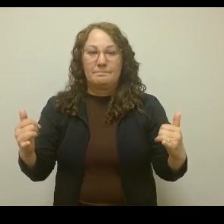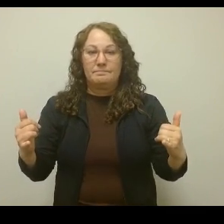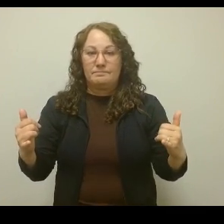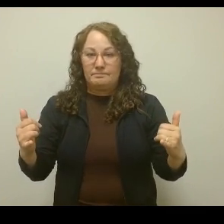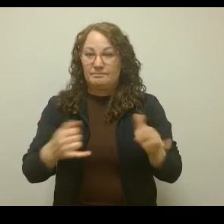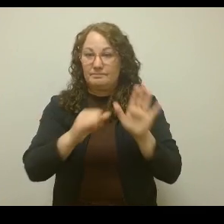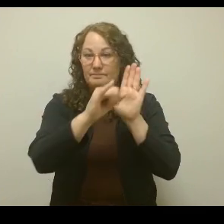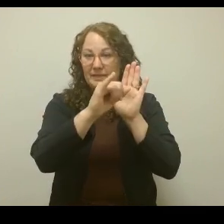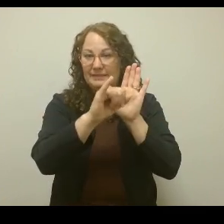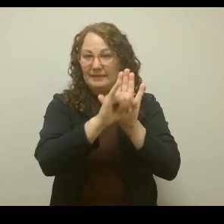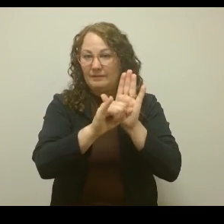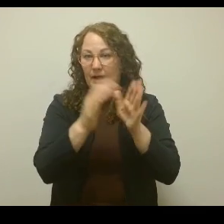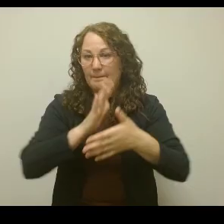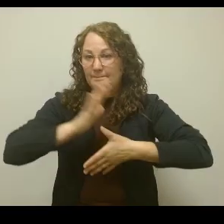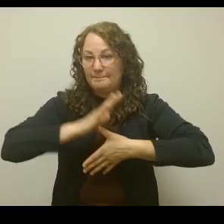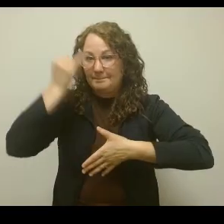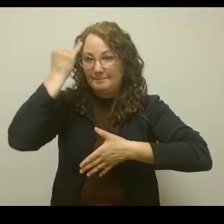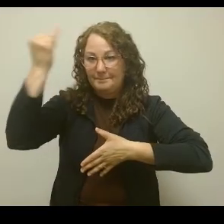identify the main idea